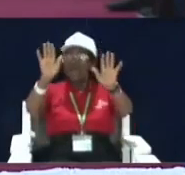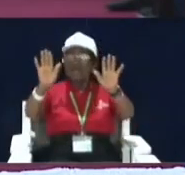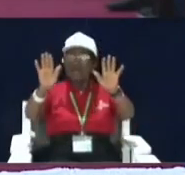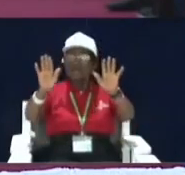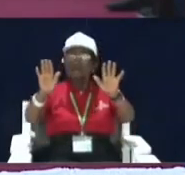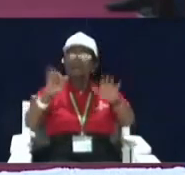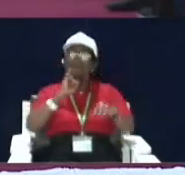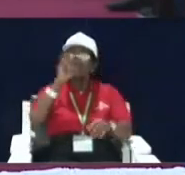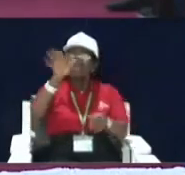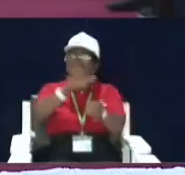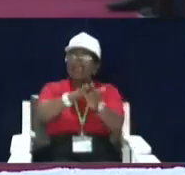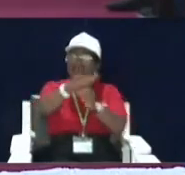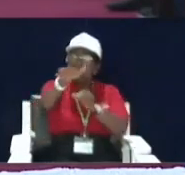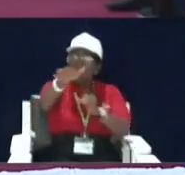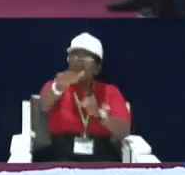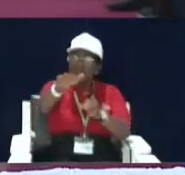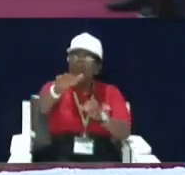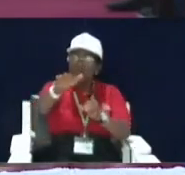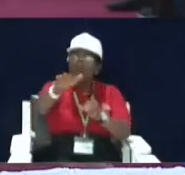is enough.